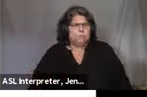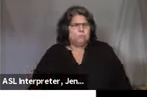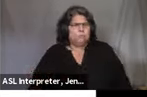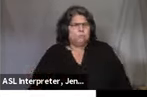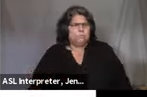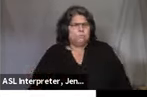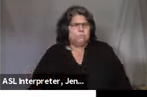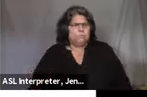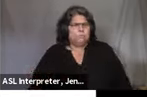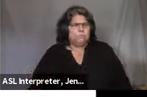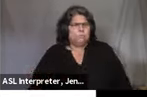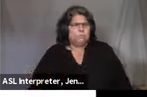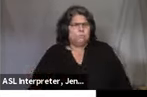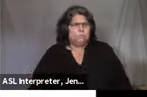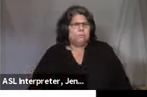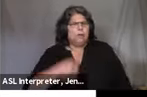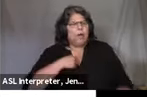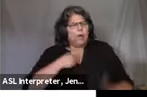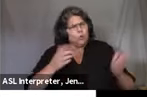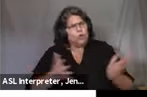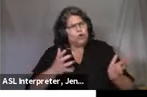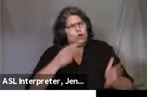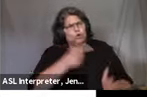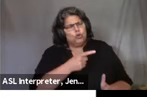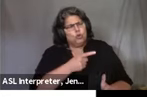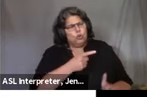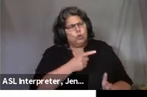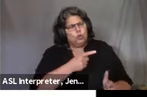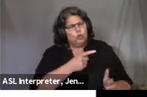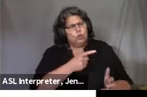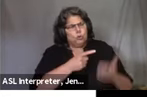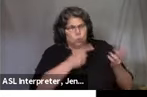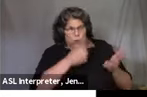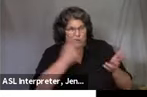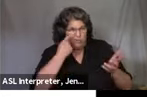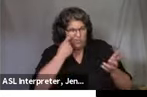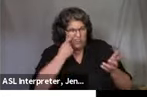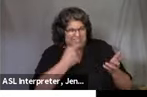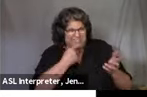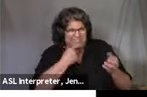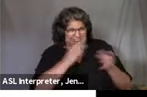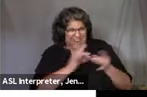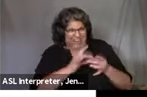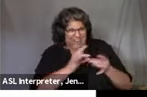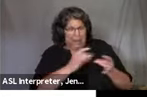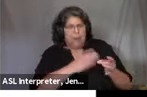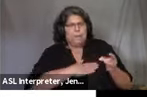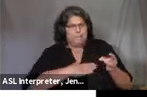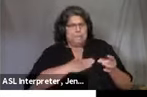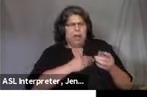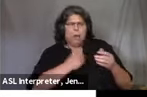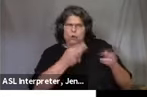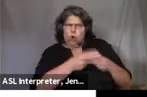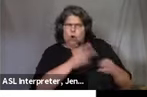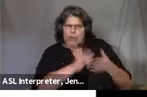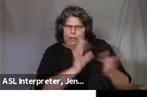I would encourage you to submit these, a lot of what you're saying, I would call comments.